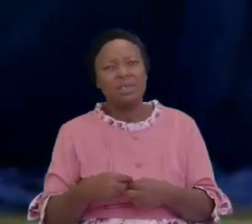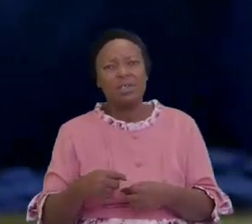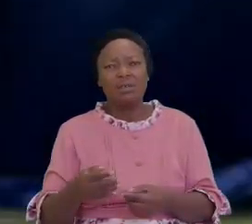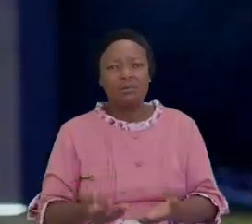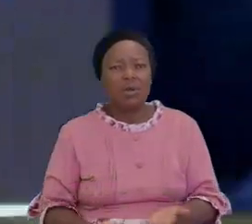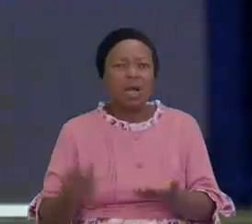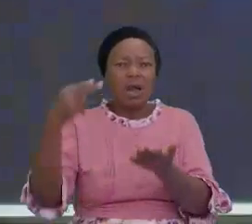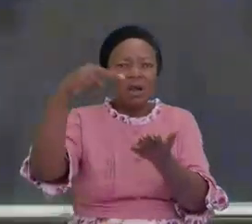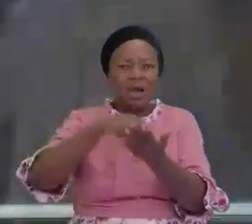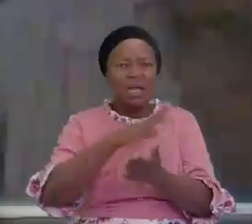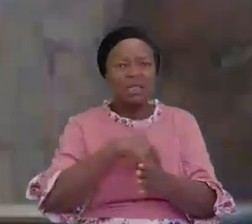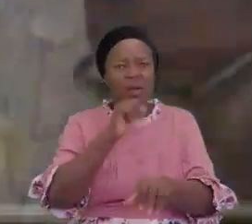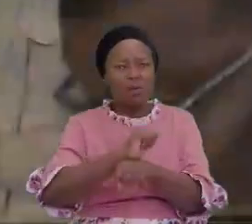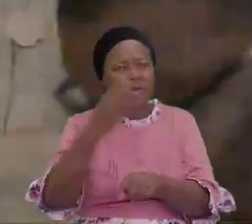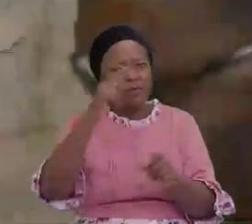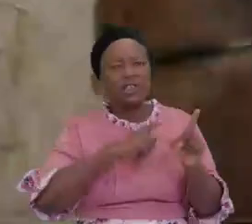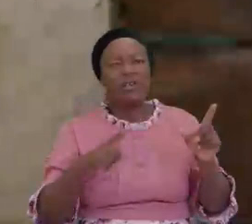Arise and walk for the Lord.